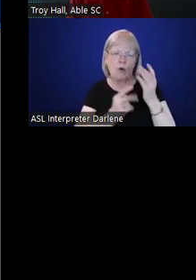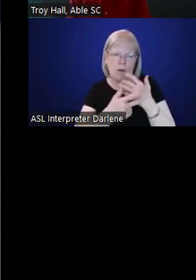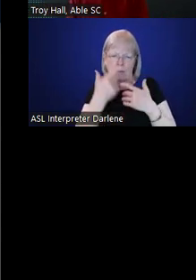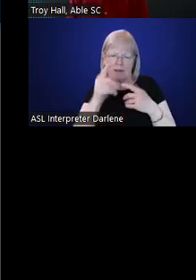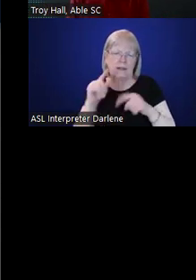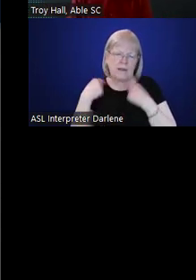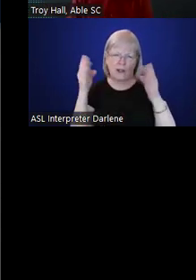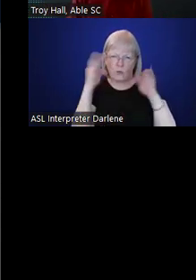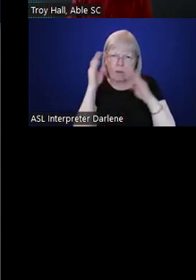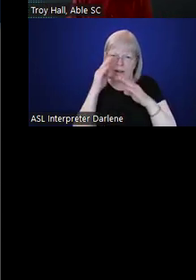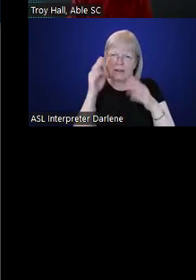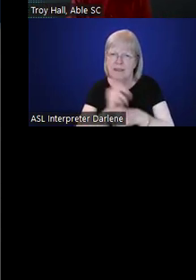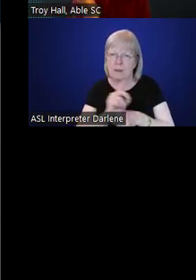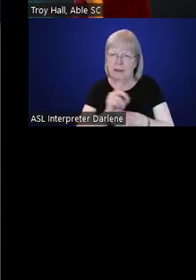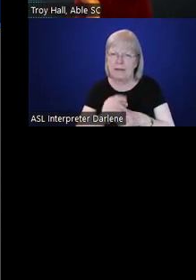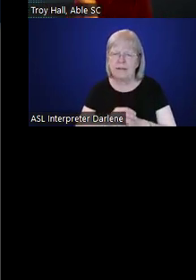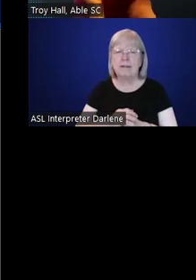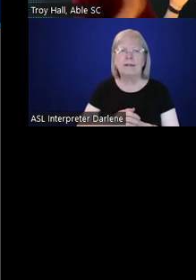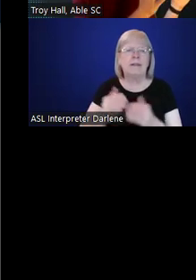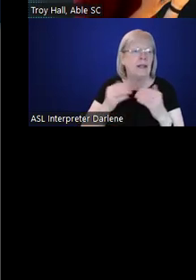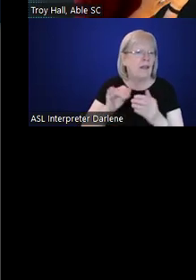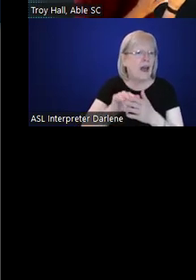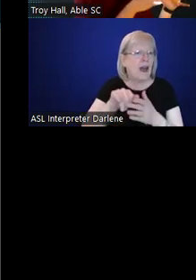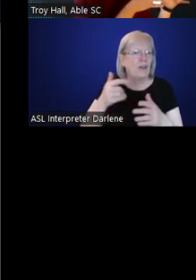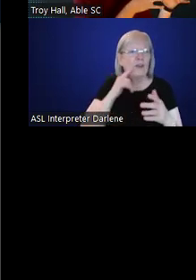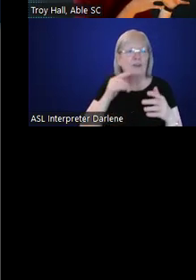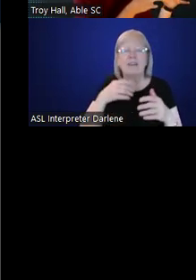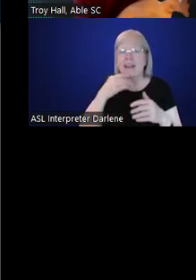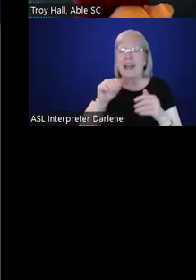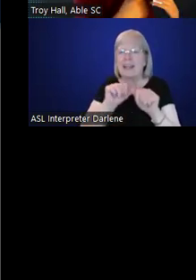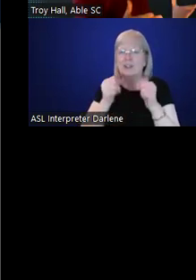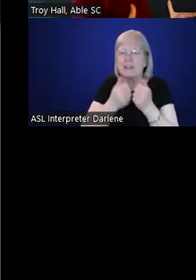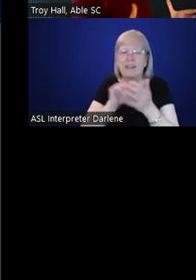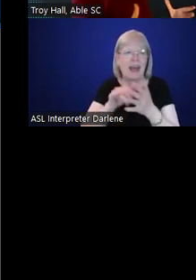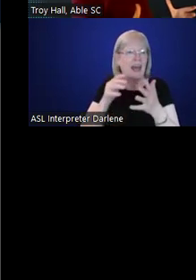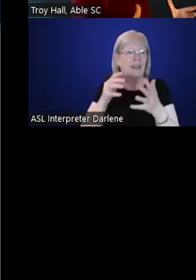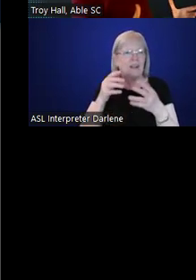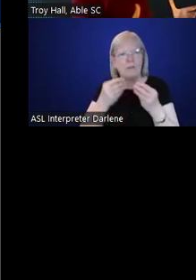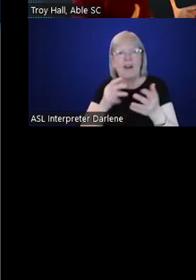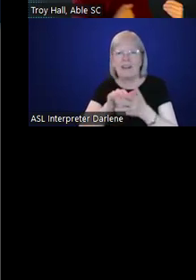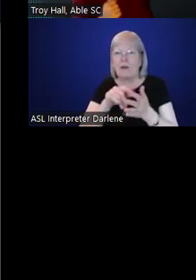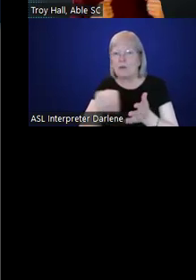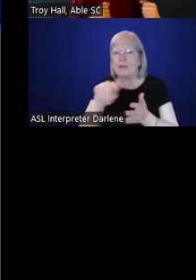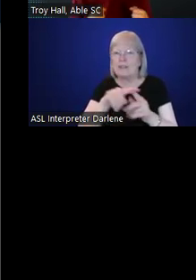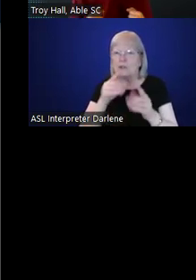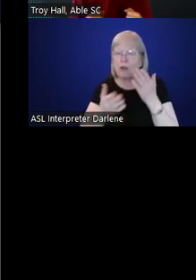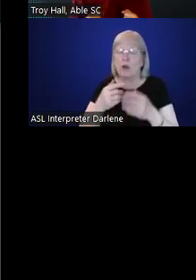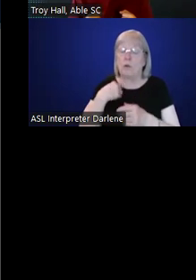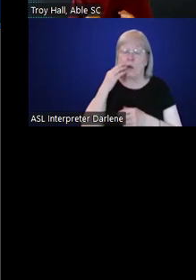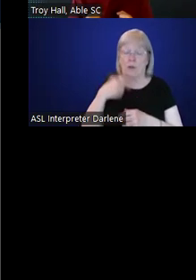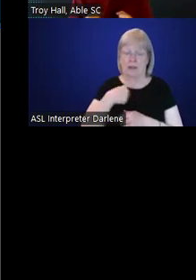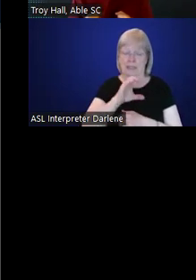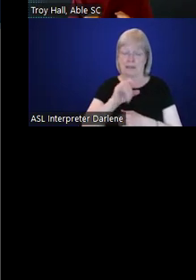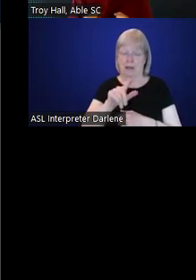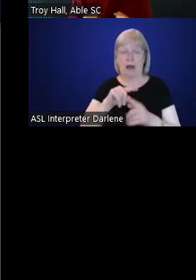VR agencies and youth transition services. So we talked a little bit about what can a SIL do to complement a school. Now we're